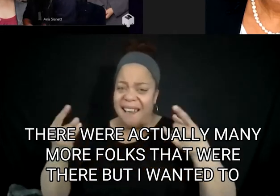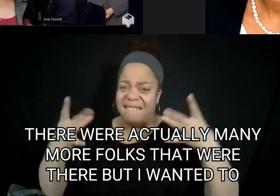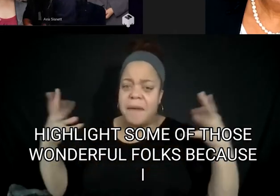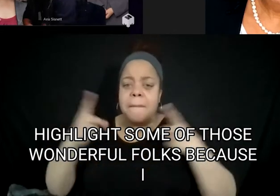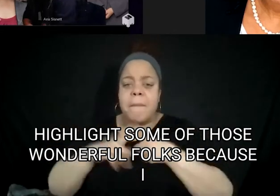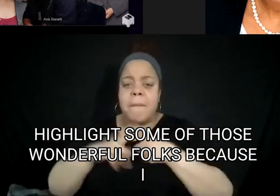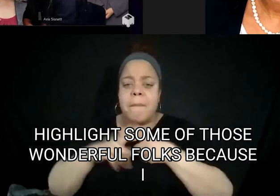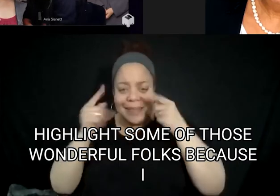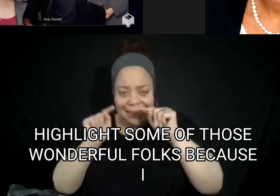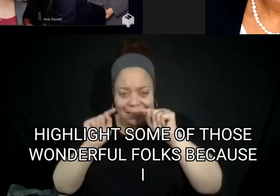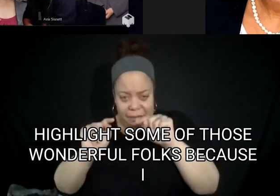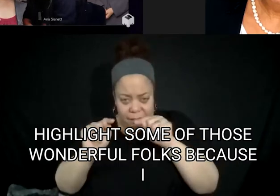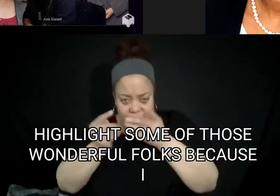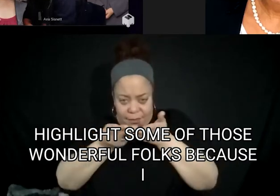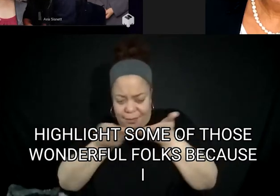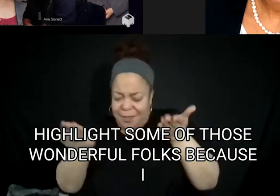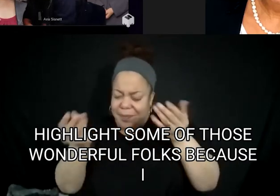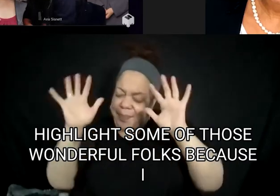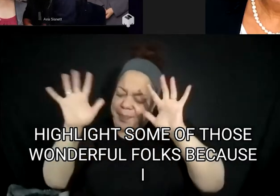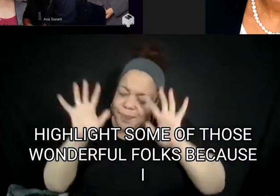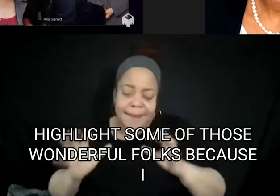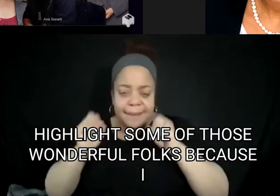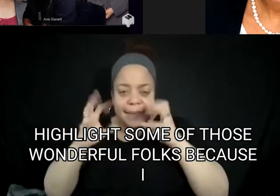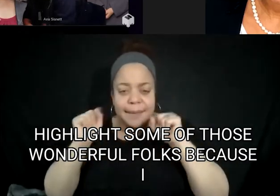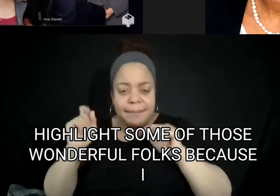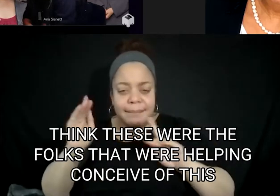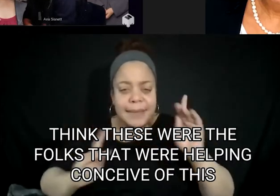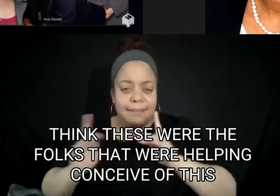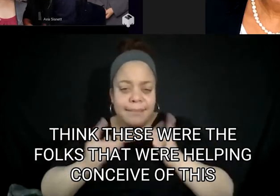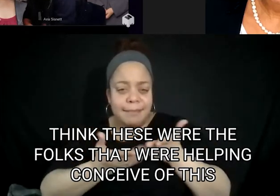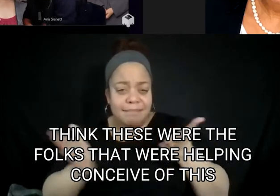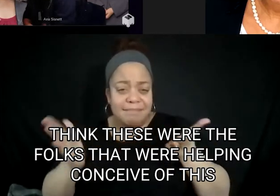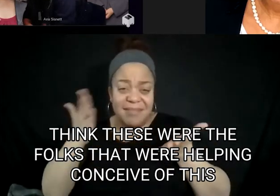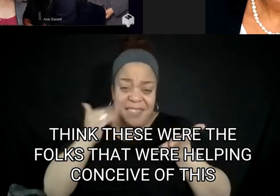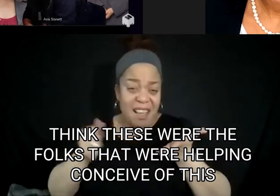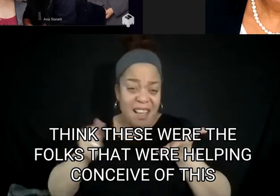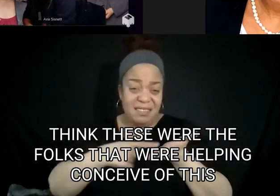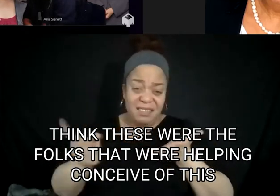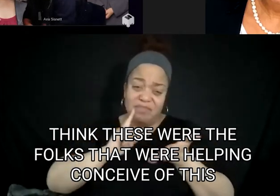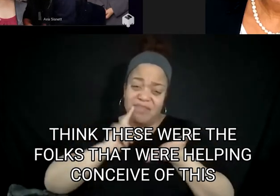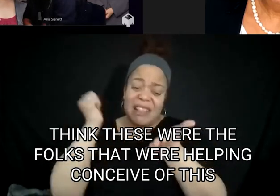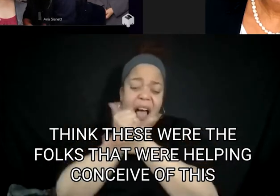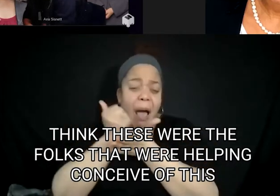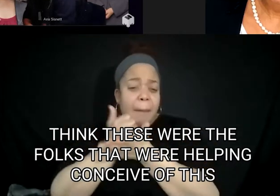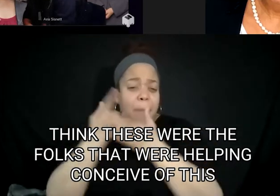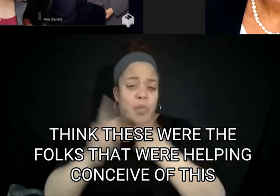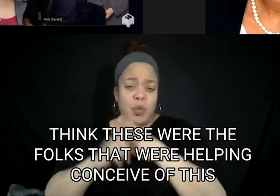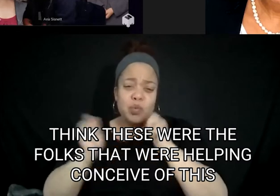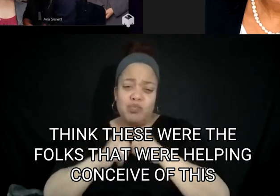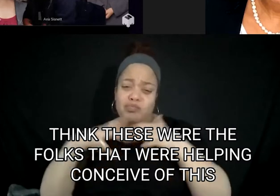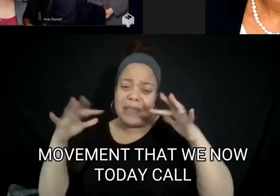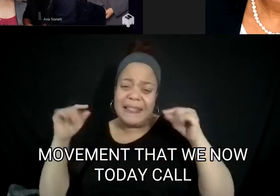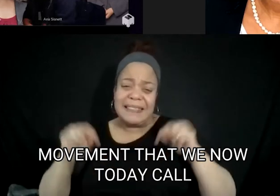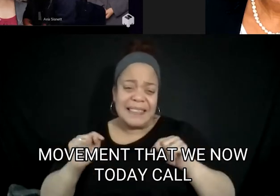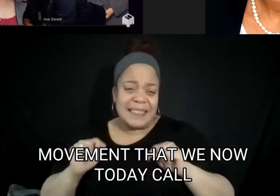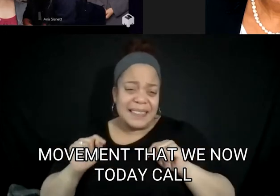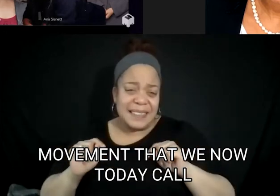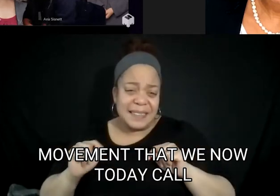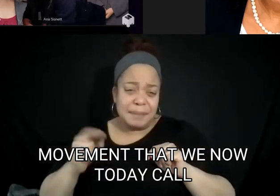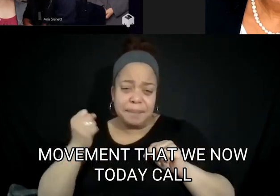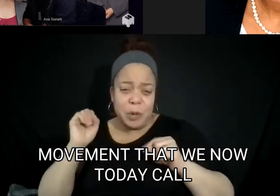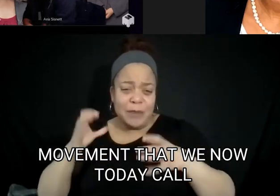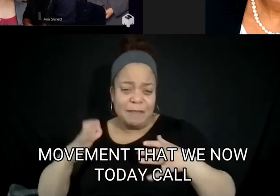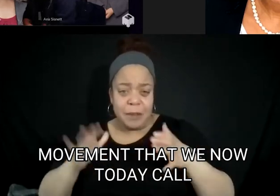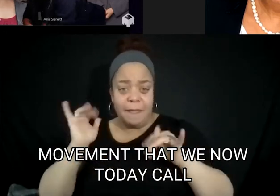helping conceive of this movement that we now today call media justice. And at this gathering, they actually took